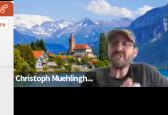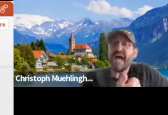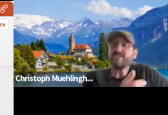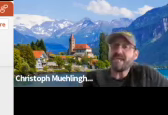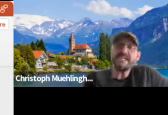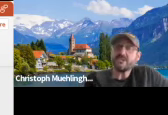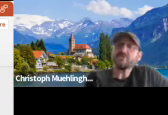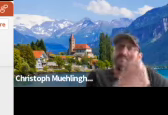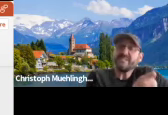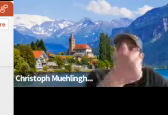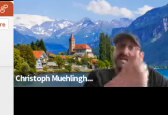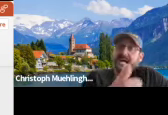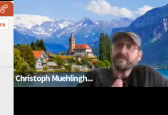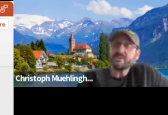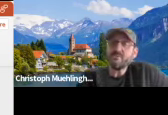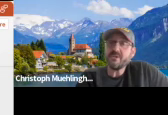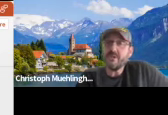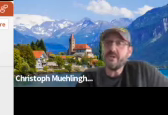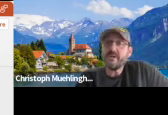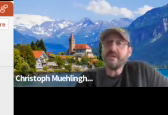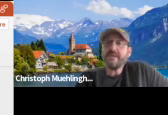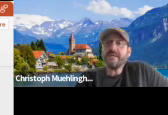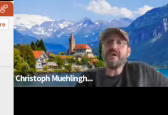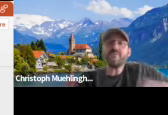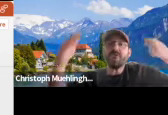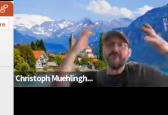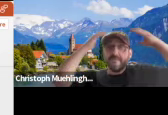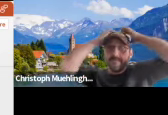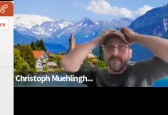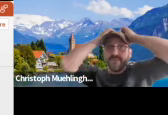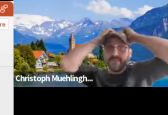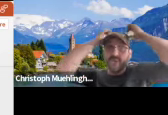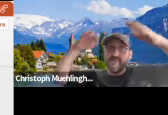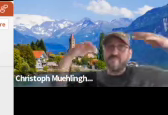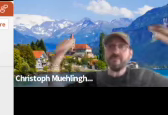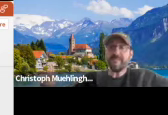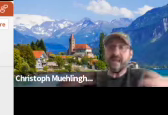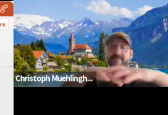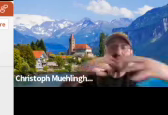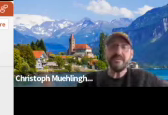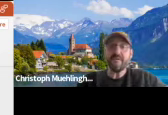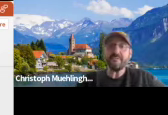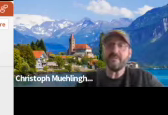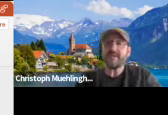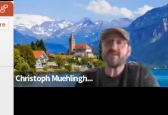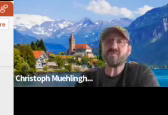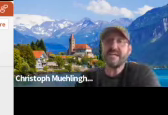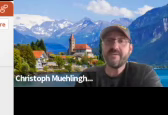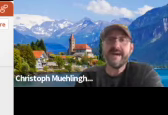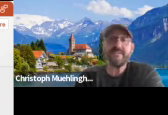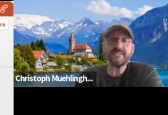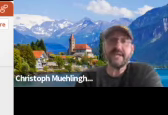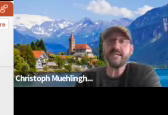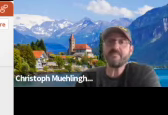it's also outside in, it's also from the inside out. So we gotta, we're sort of having a letter